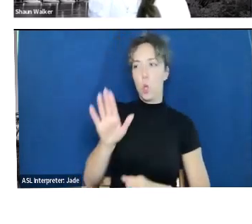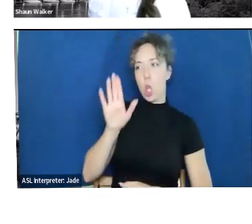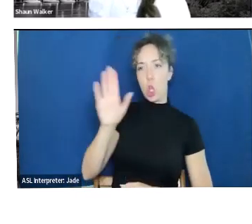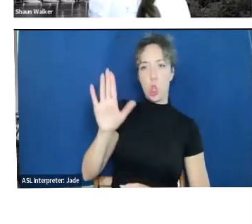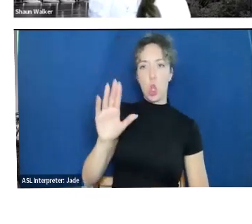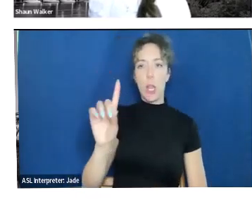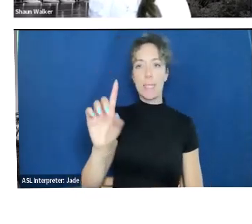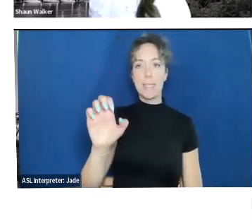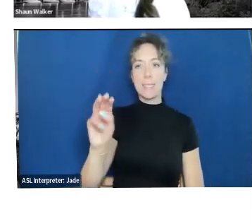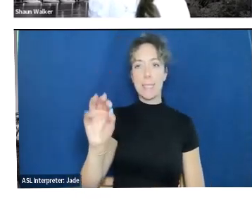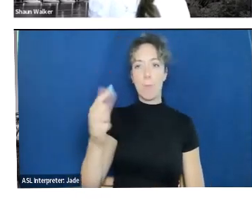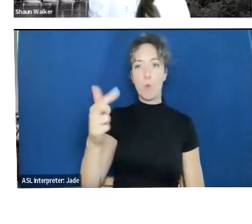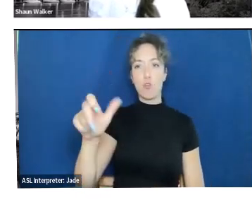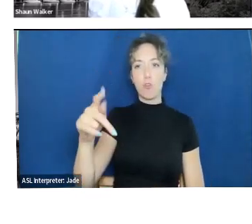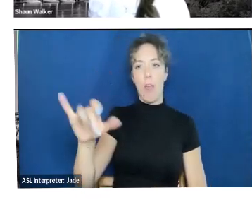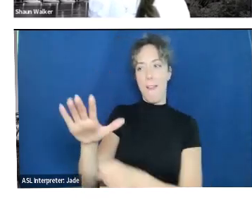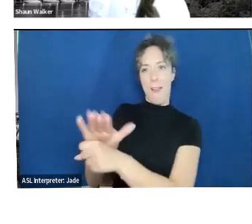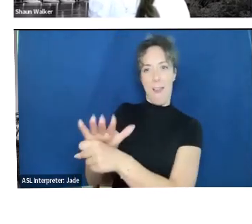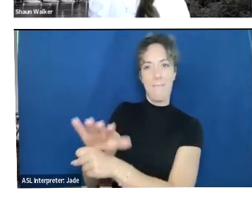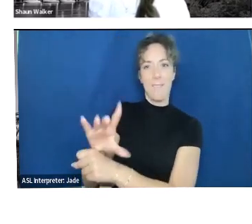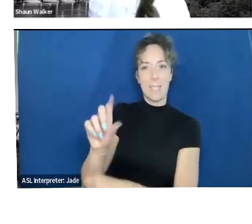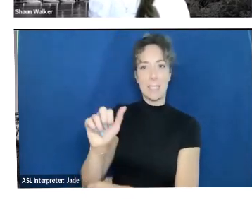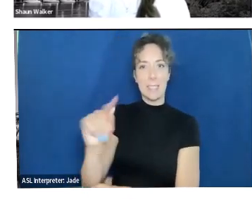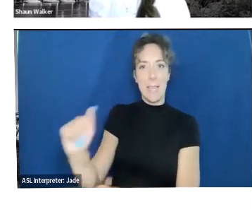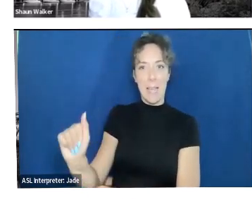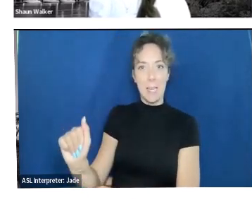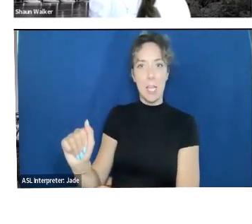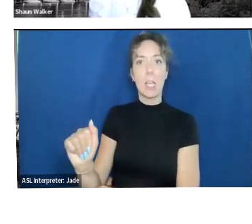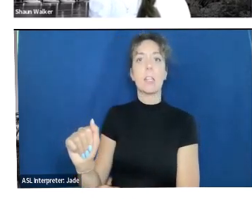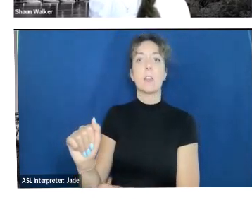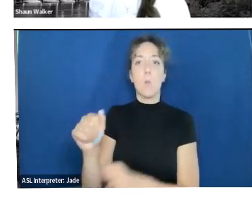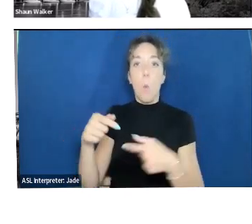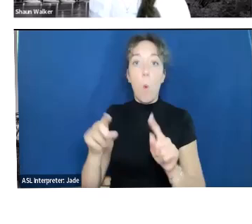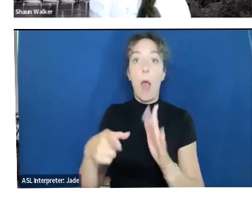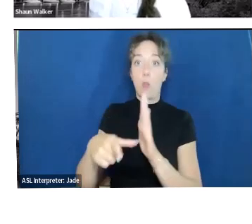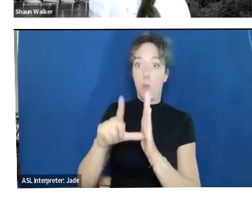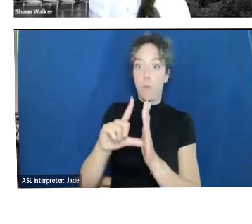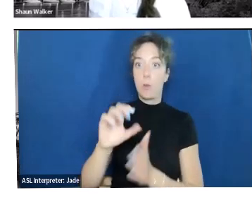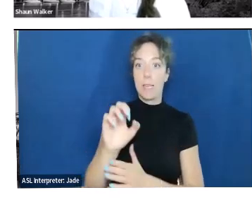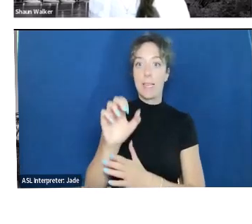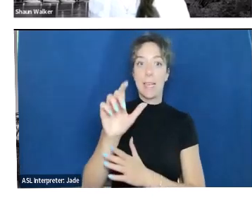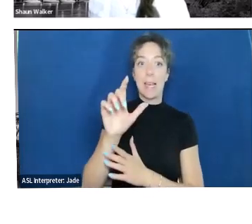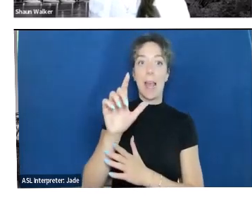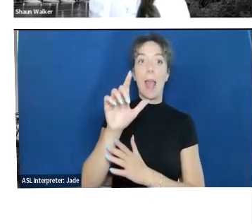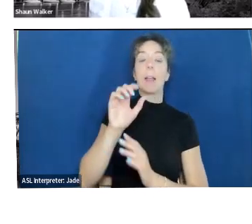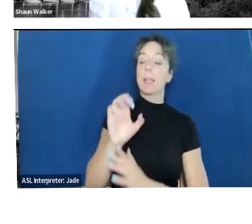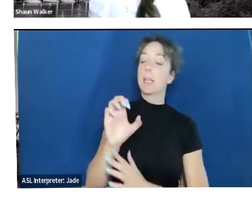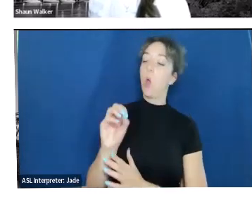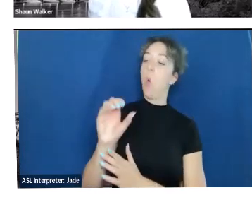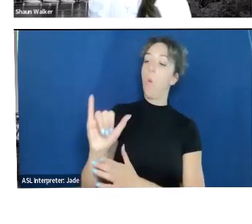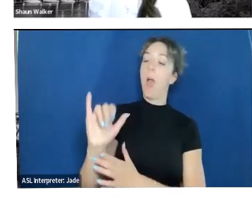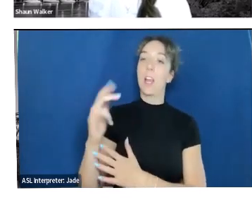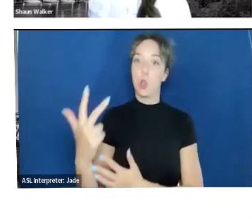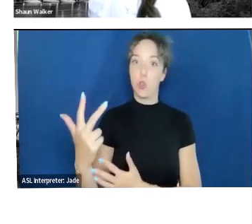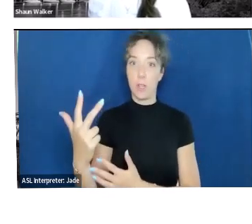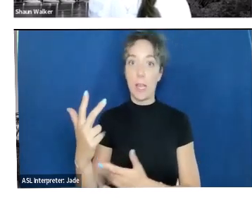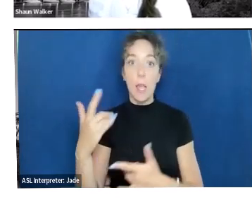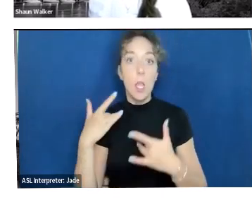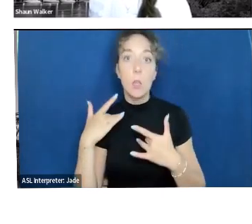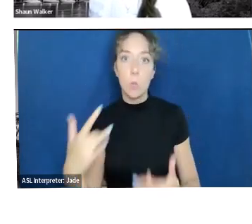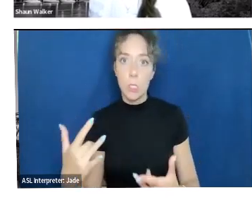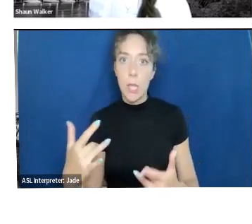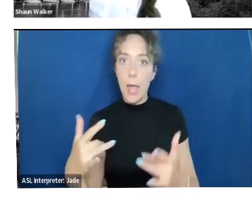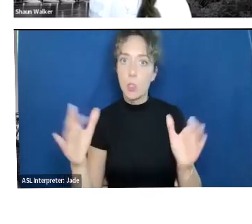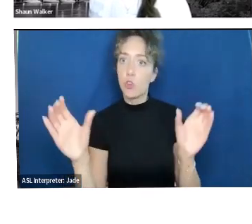3. And since EOY 3 is a large submission, LEAs tend to certify EOY 3 last.